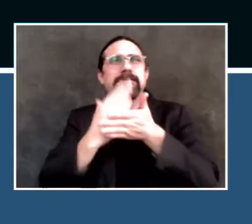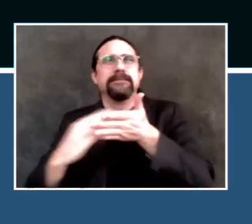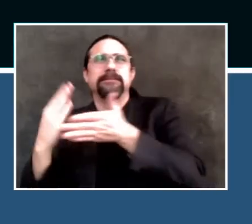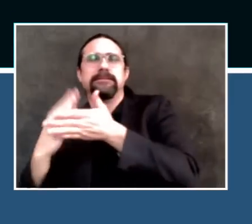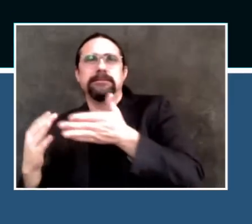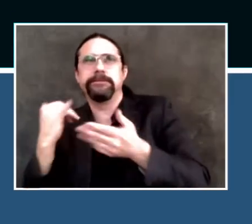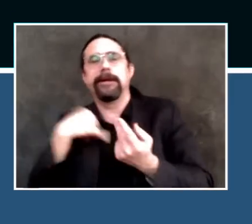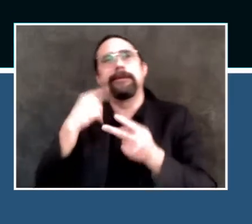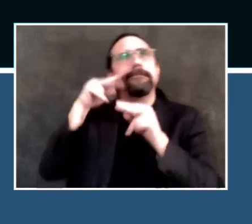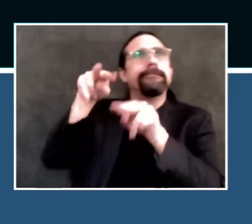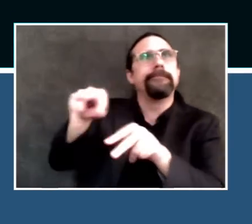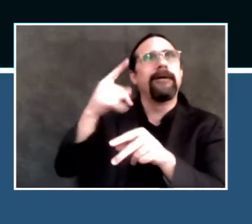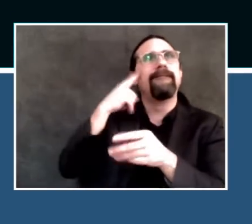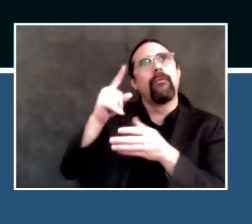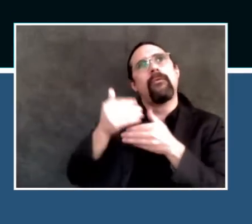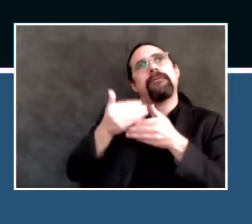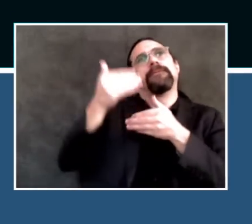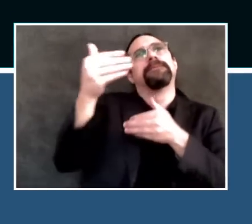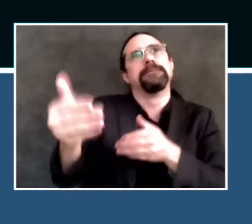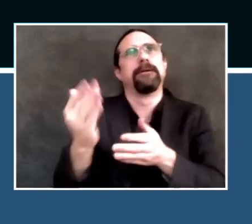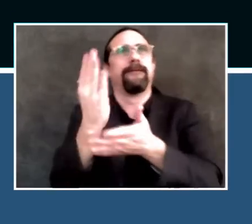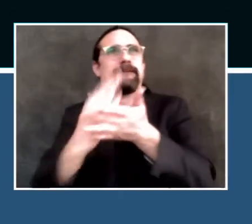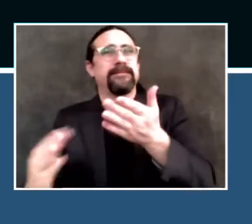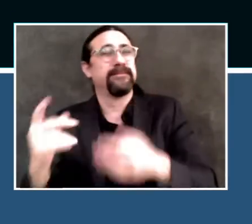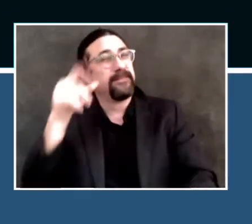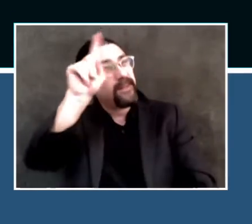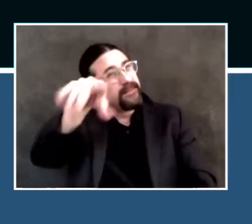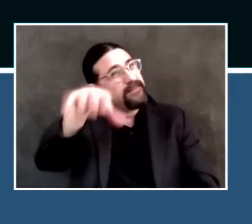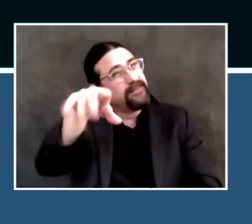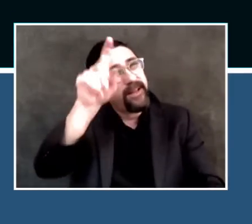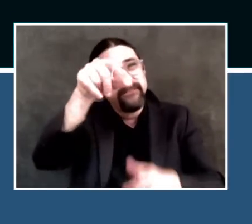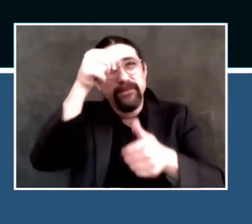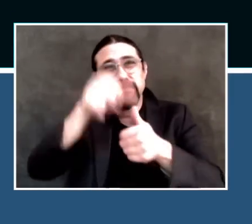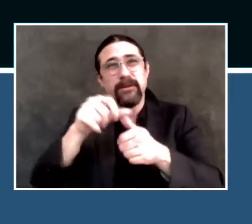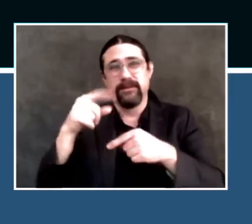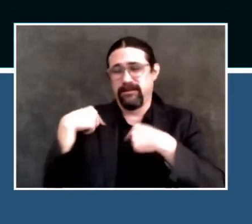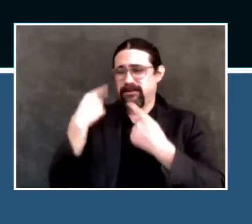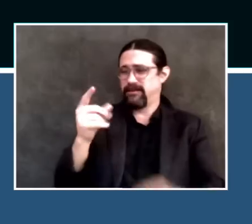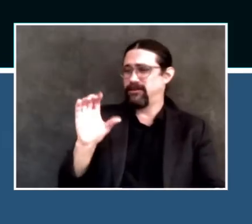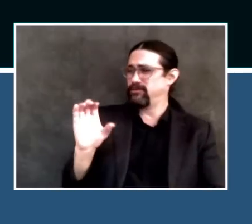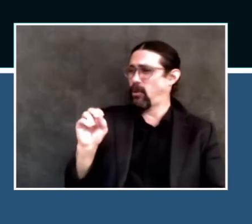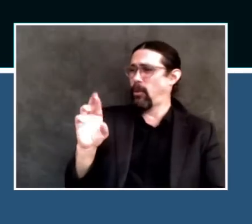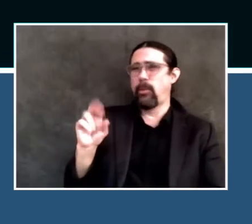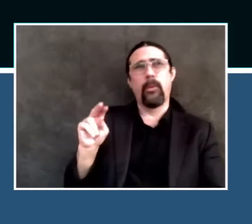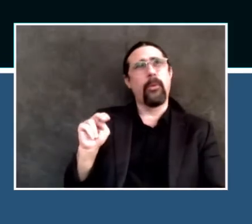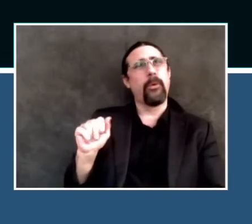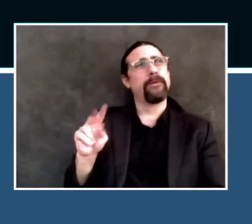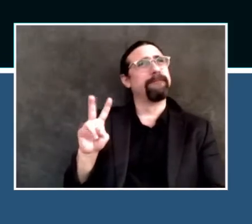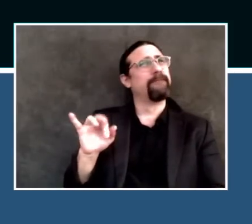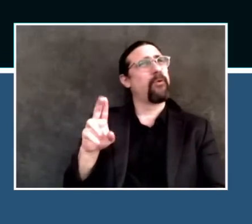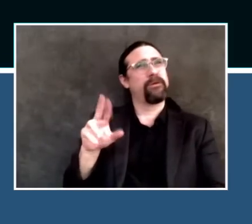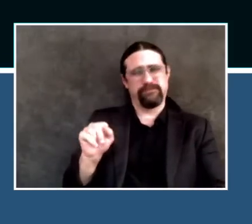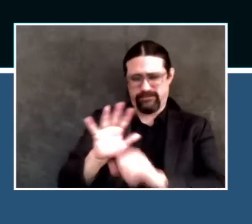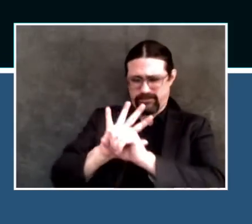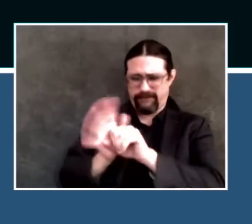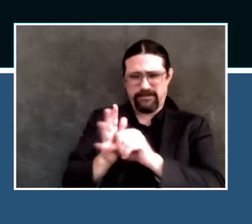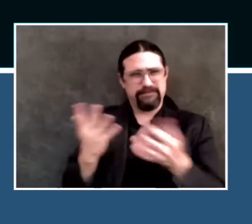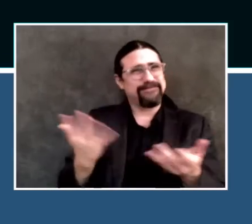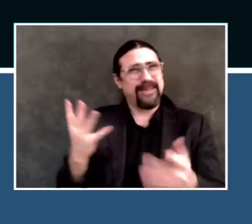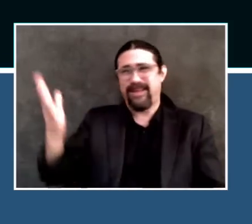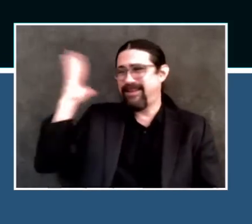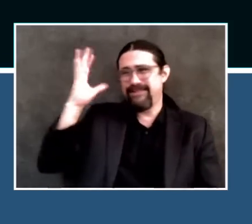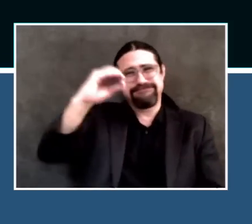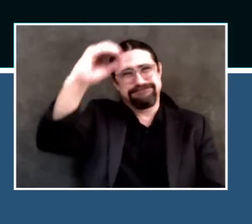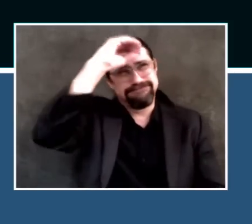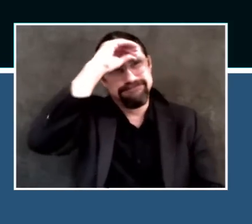and there was no roadmap, there was no playbook just sitting around for every city and state and country to use. But